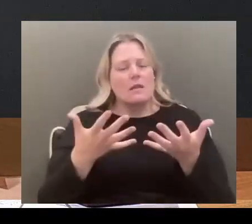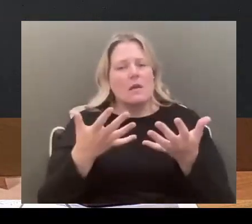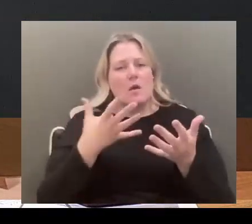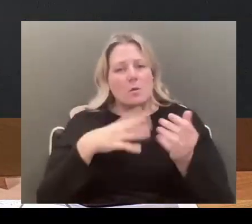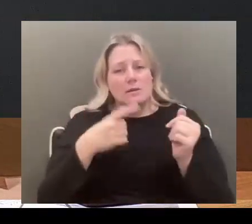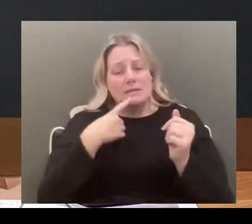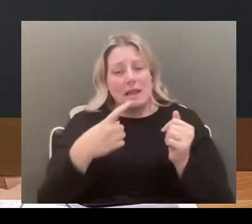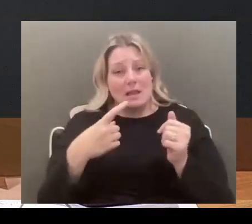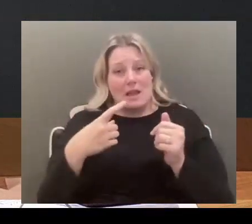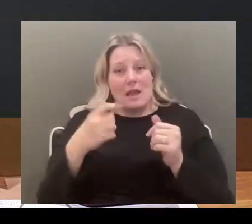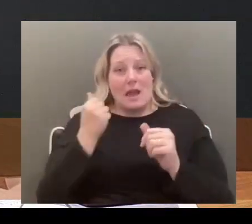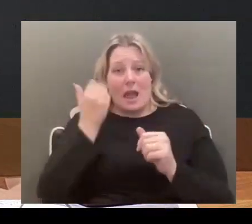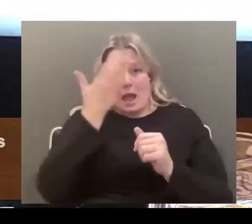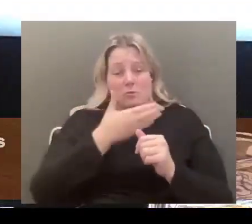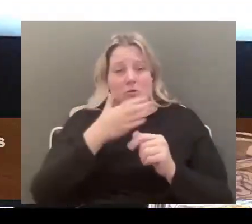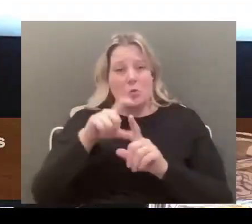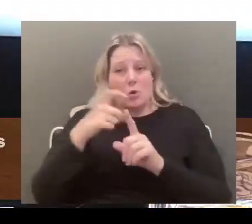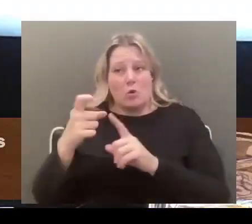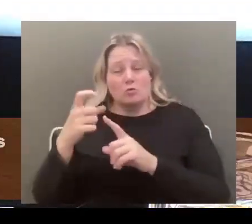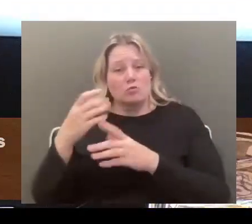heritage to all Victorians?